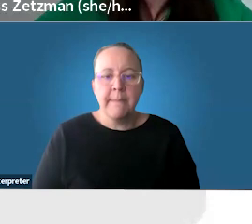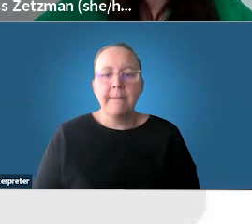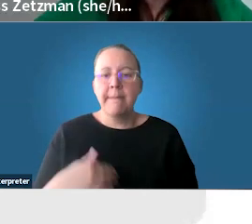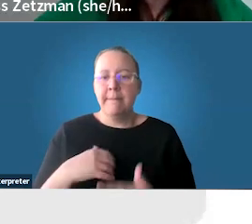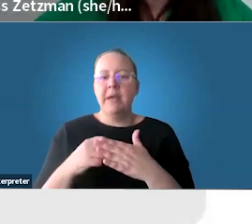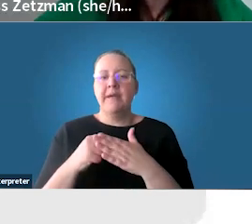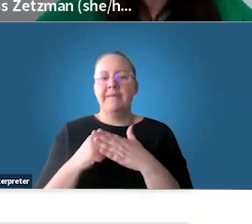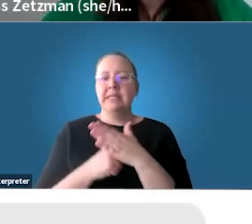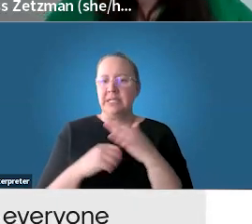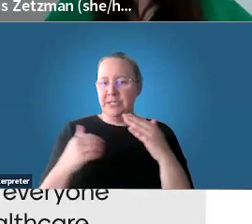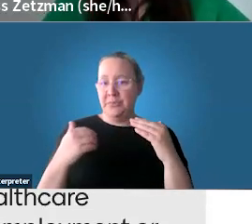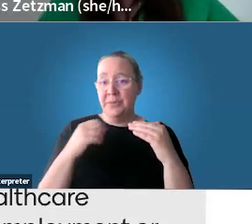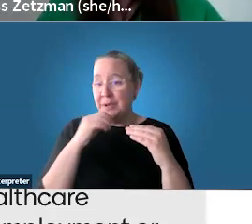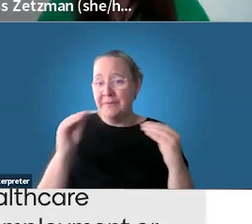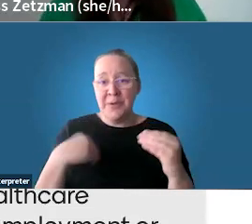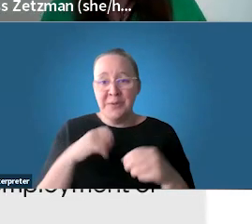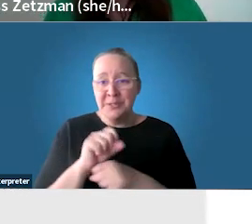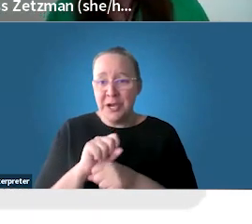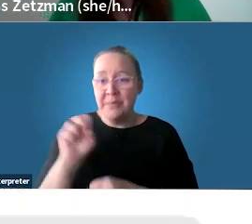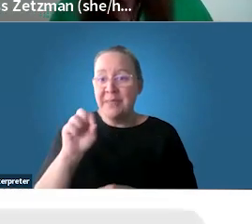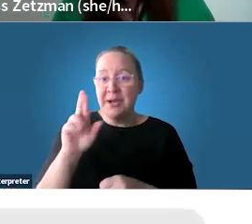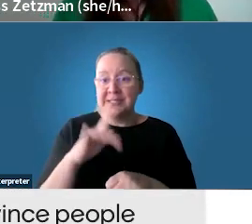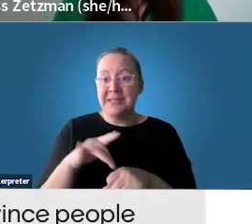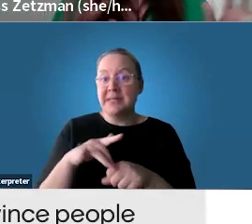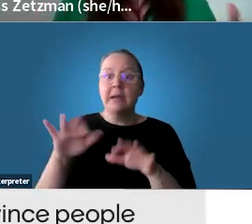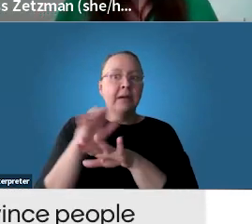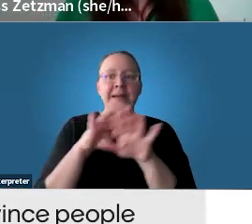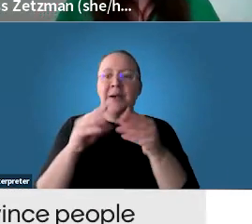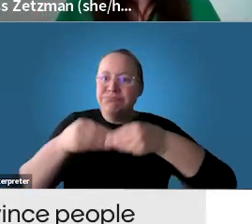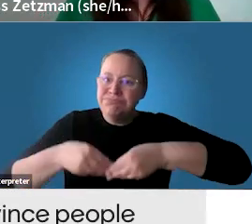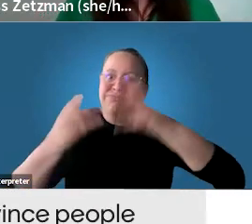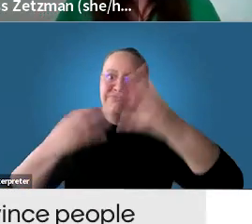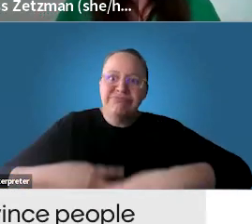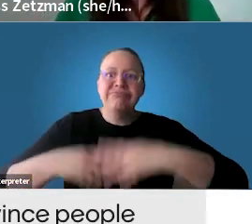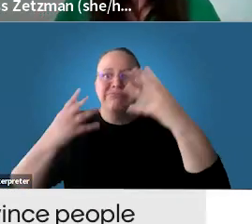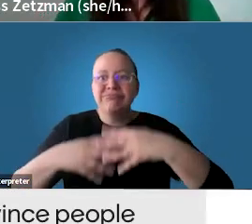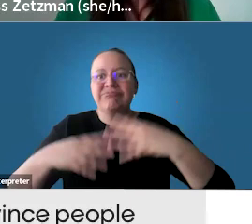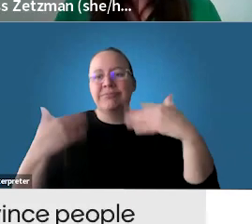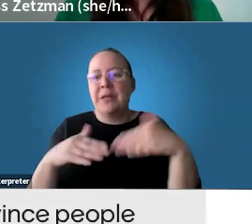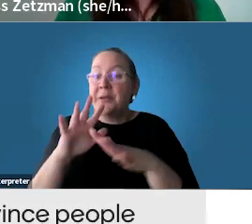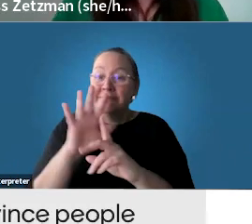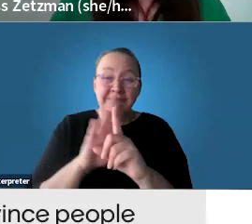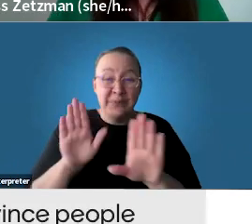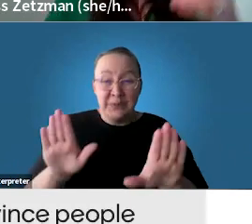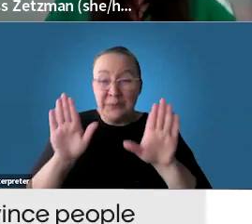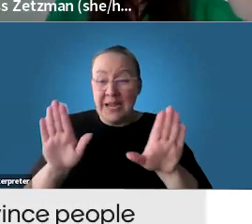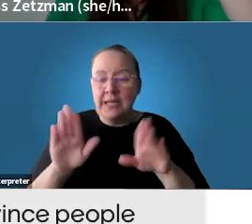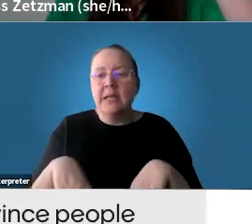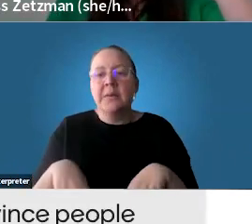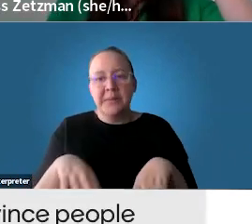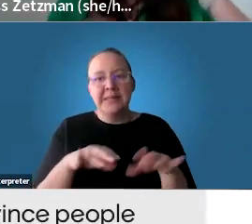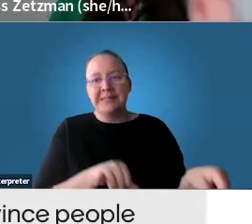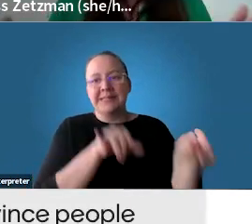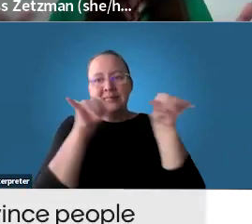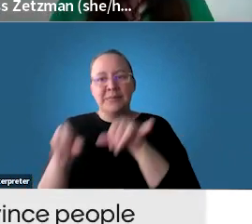would be out of a job. The ER is empty. Okay. So these are really great. And this is actually a very similar exercise to